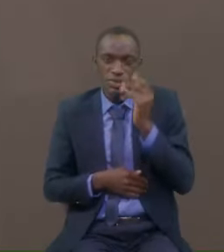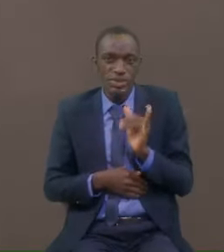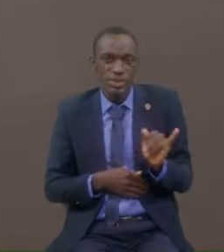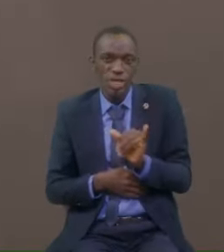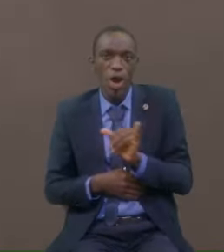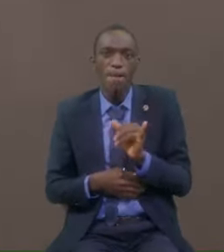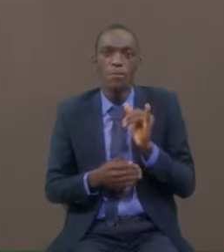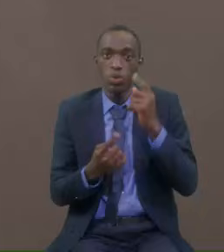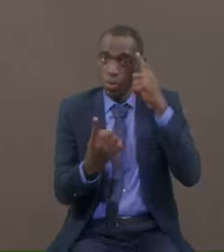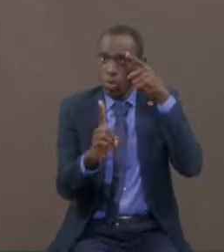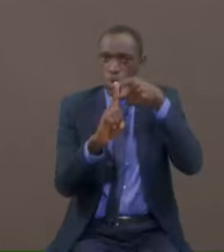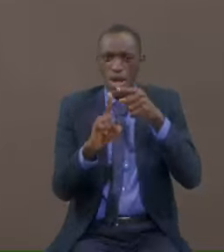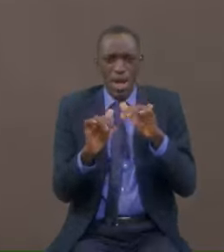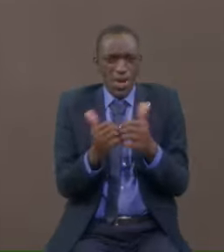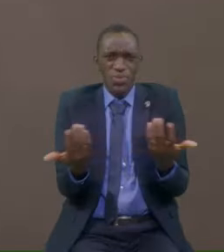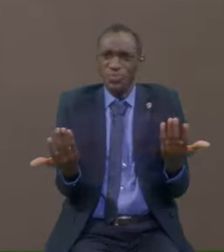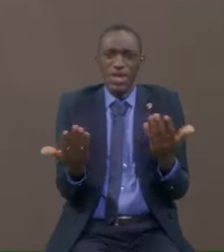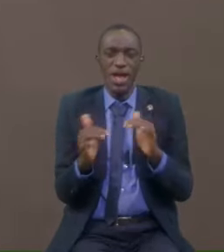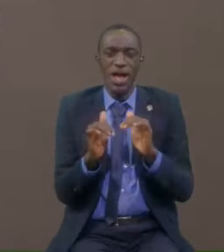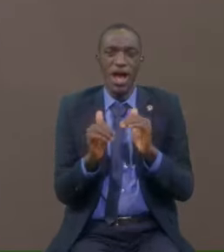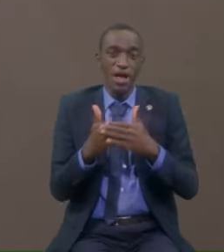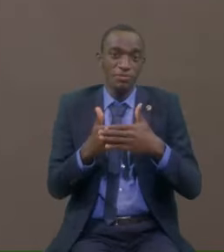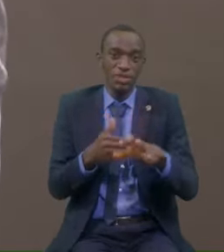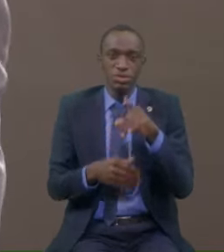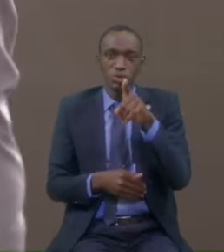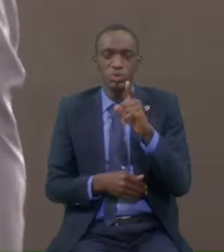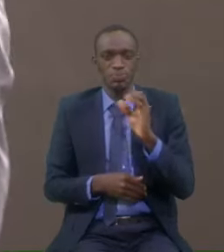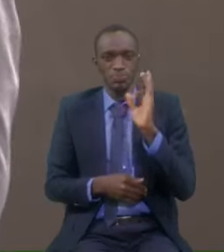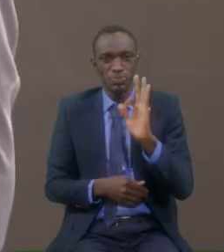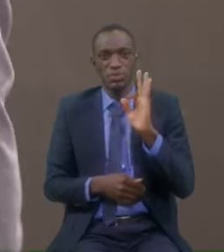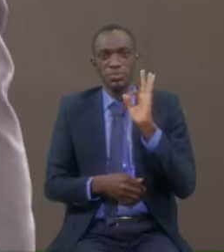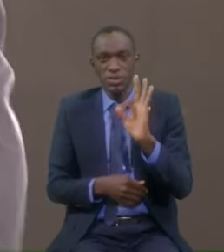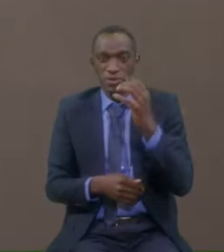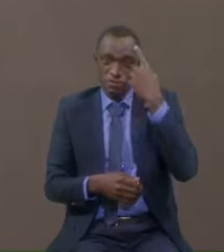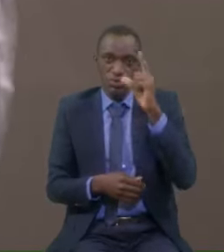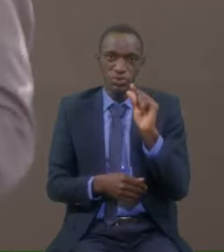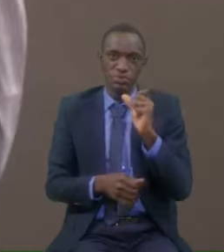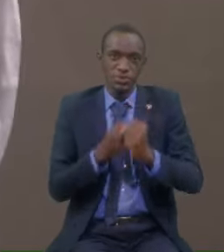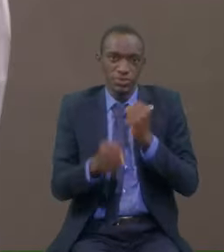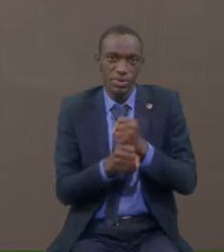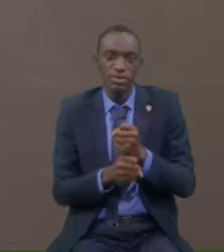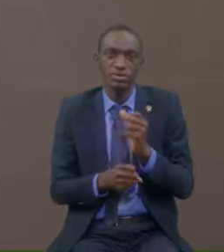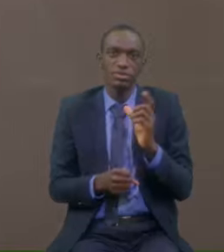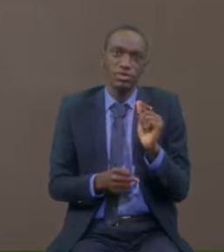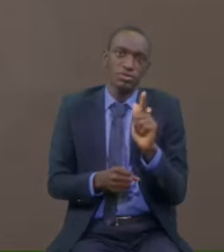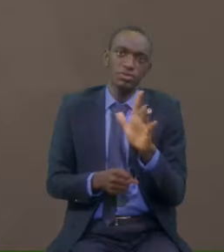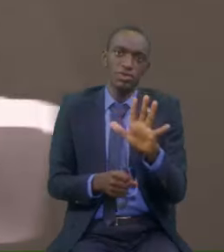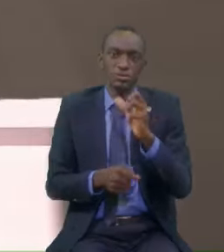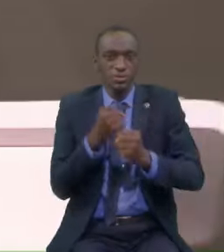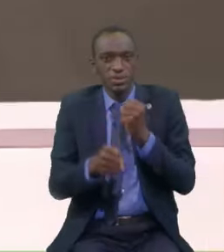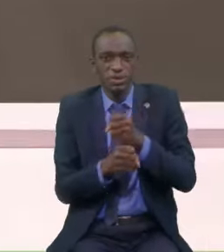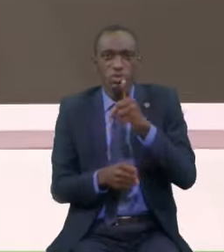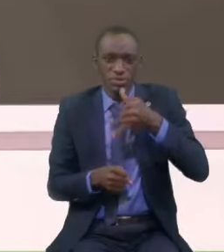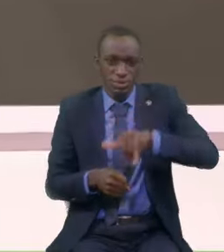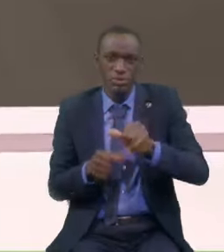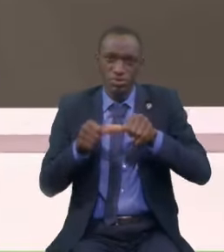after ministering for 20 years, 25 years, you're still on the go and you're still on the drive?